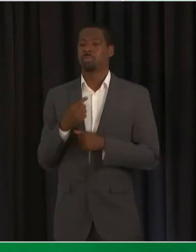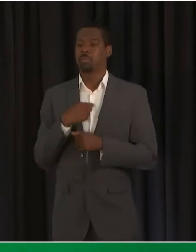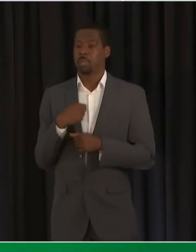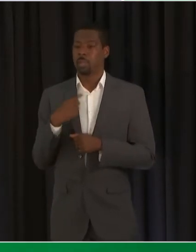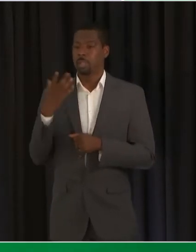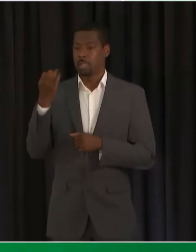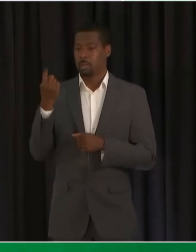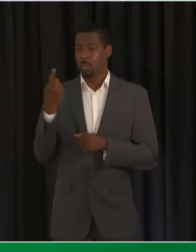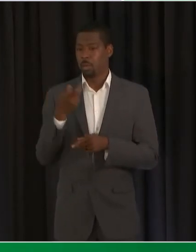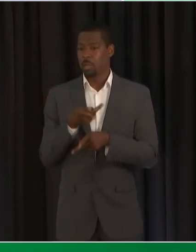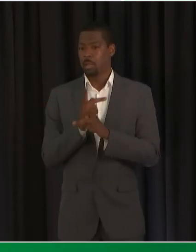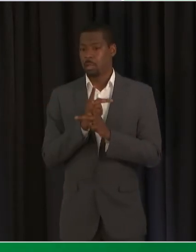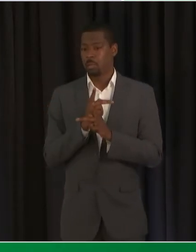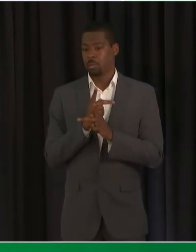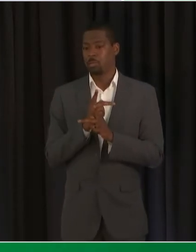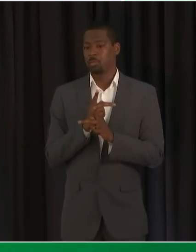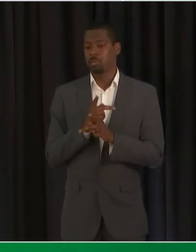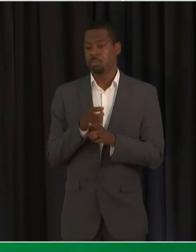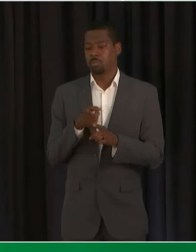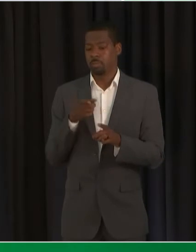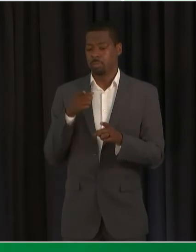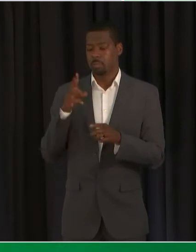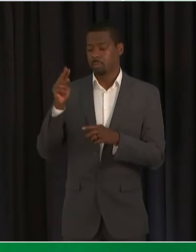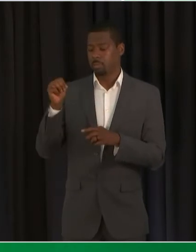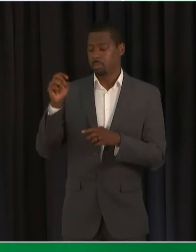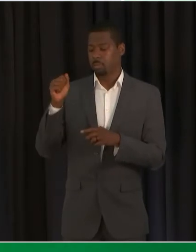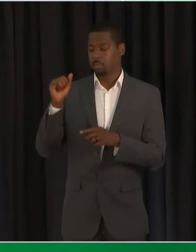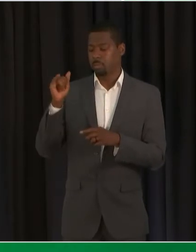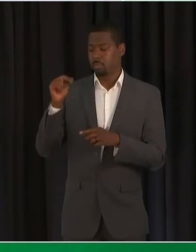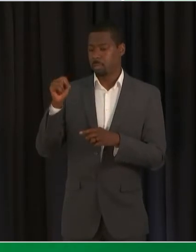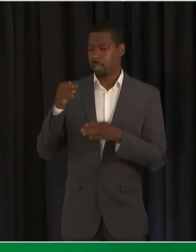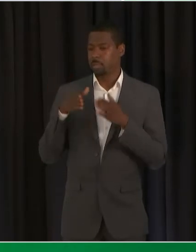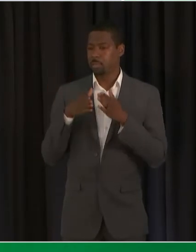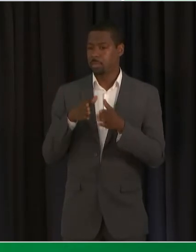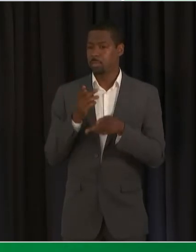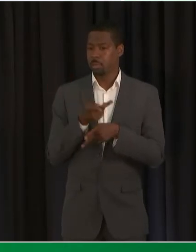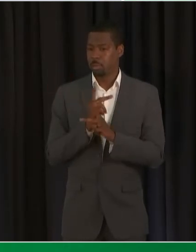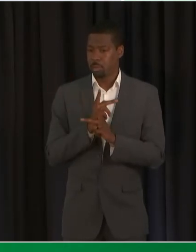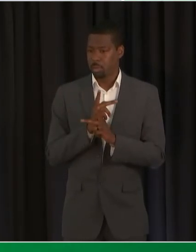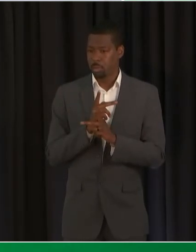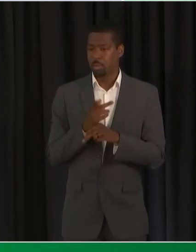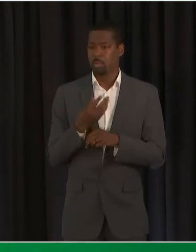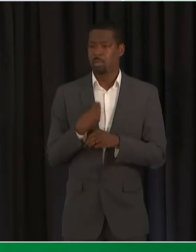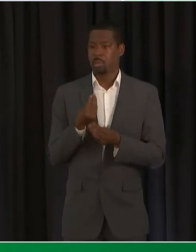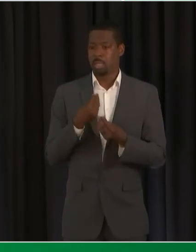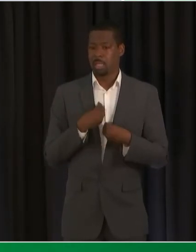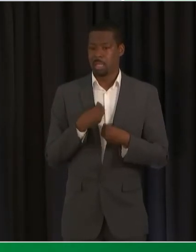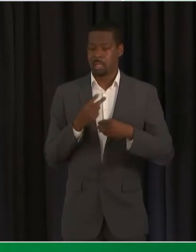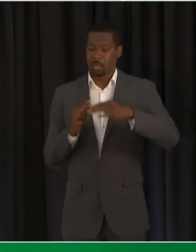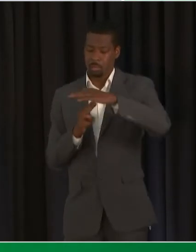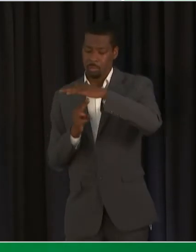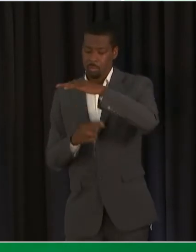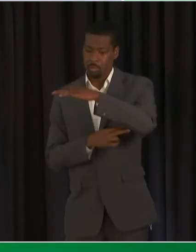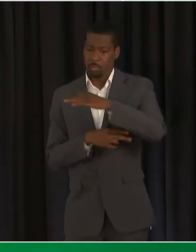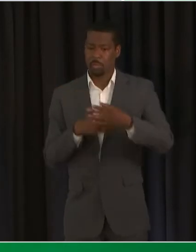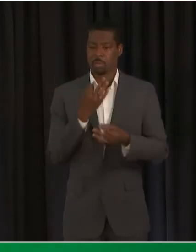through the Fed, a Main Street loan. I have very graciously received a bridge fund